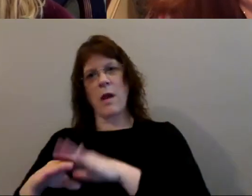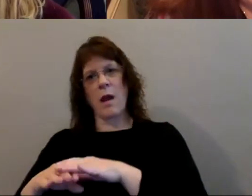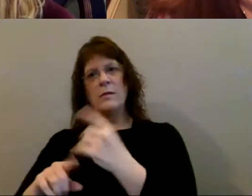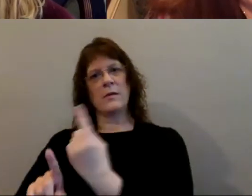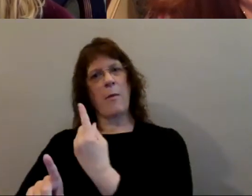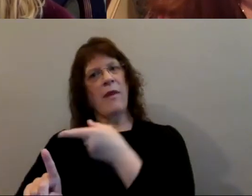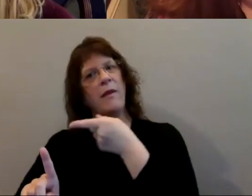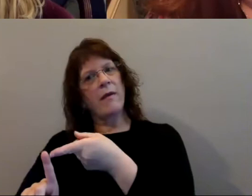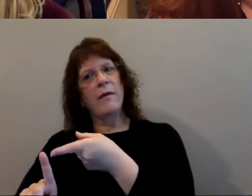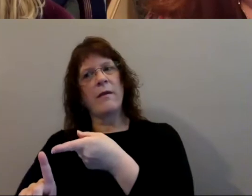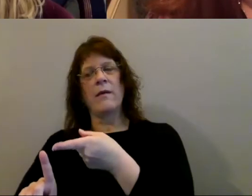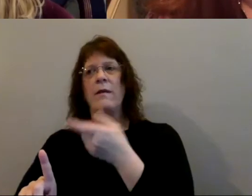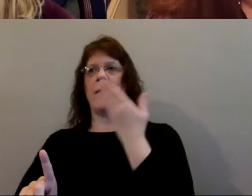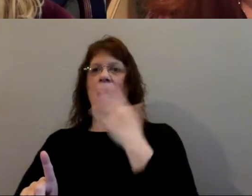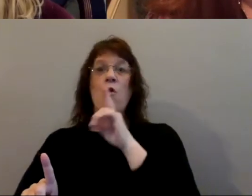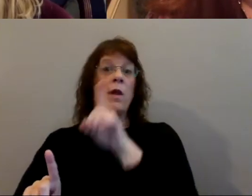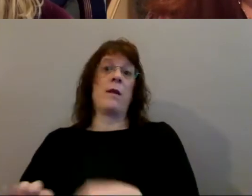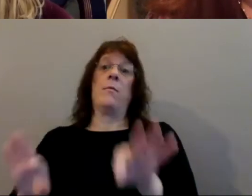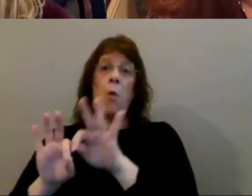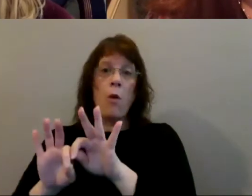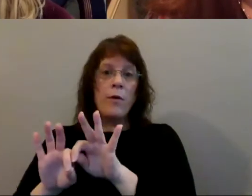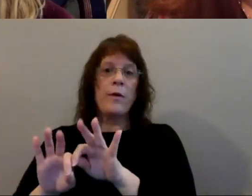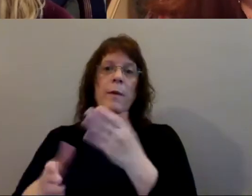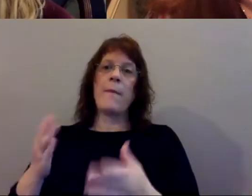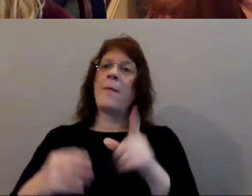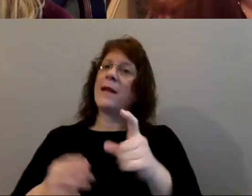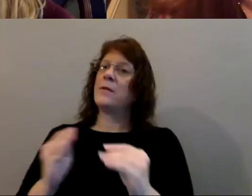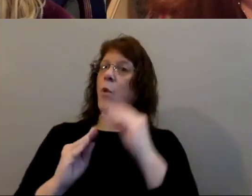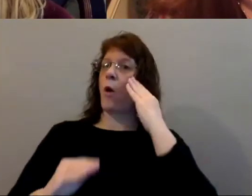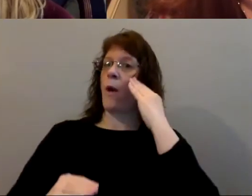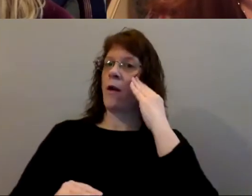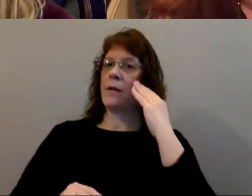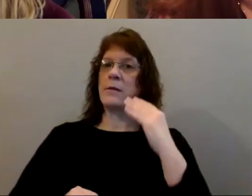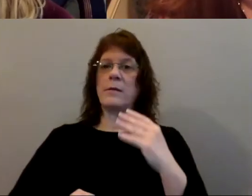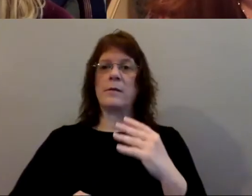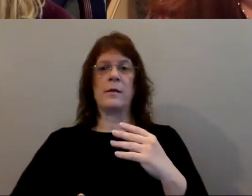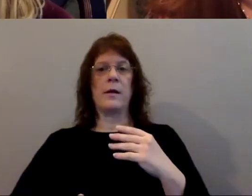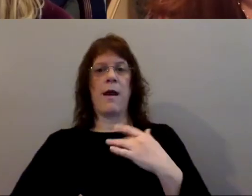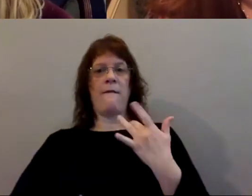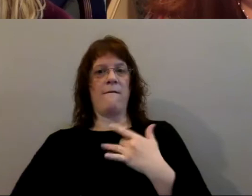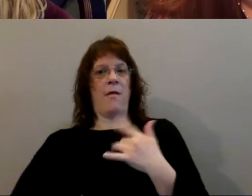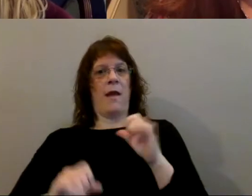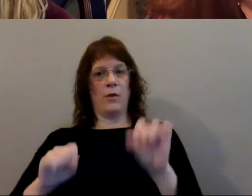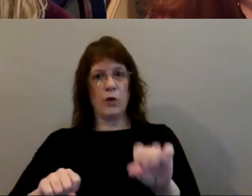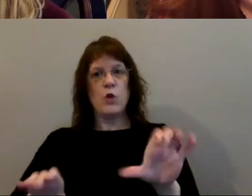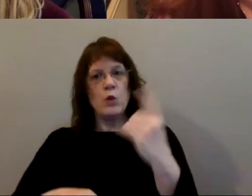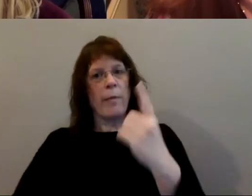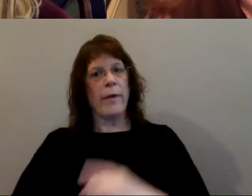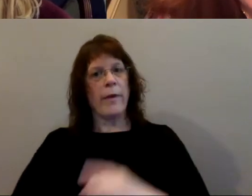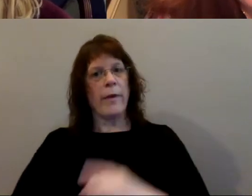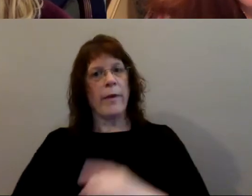that's, I don't know, very important, maybe needs a little more awareness, and that I felt like I could do something for.